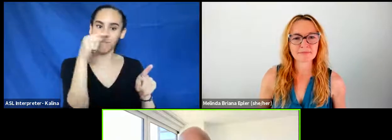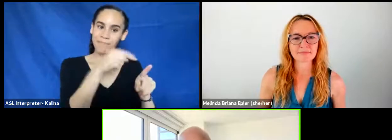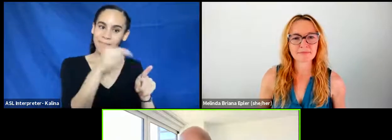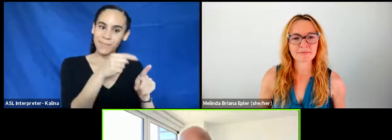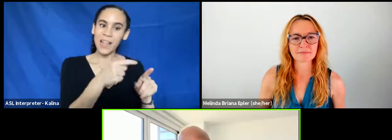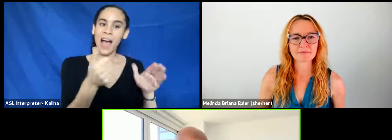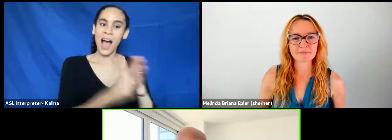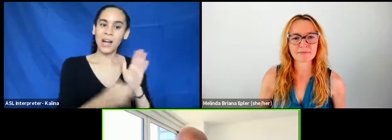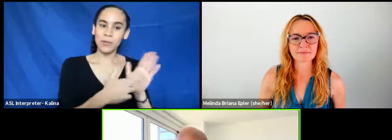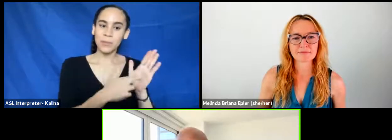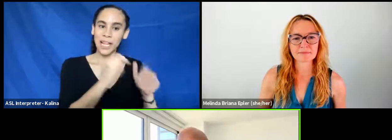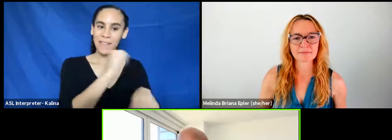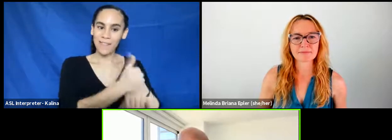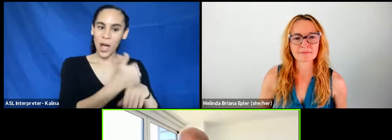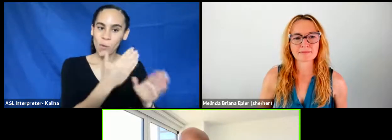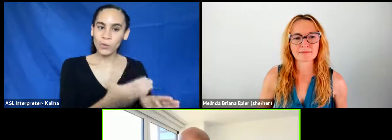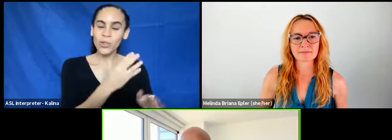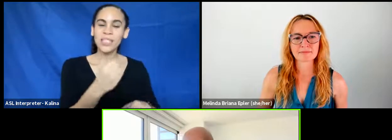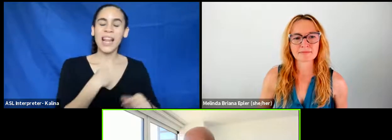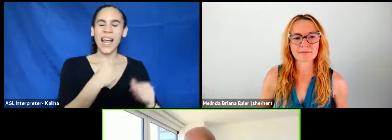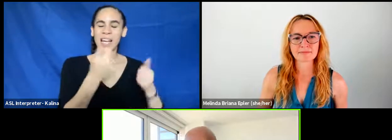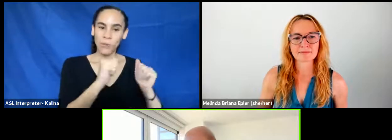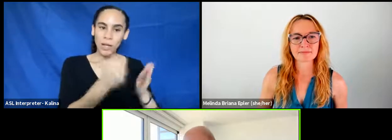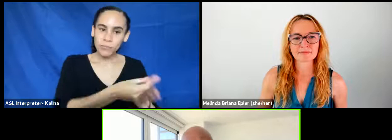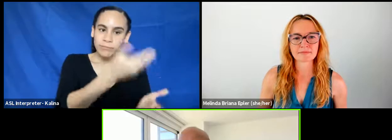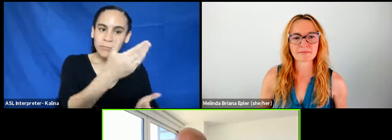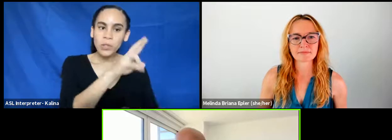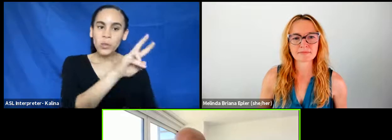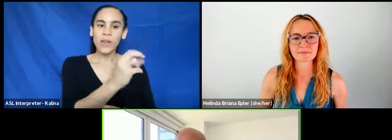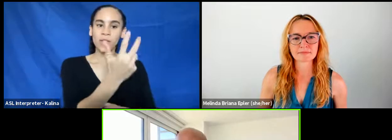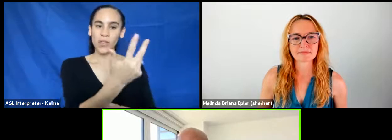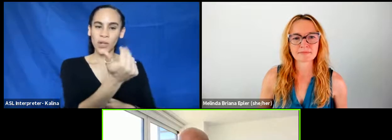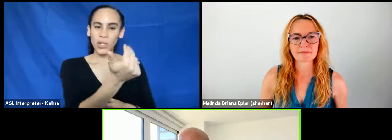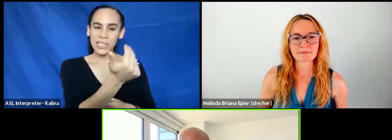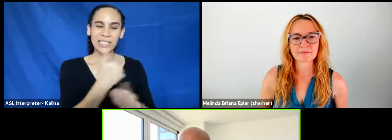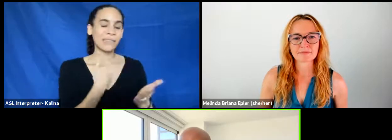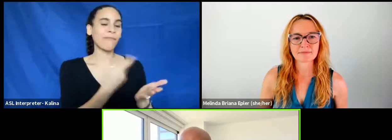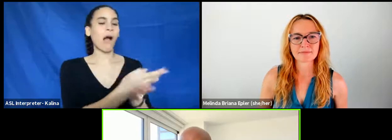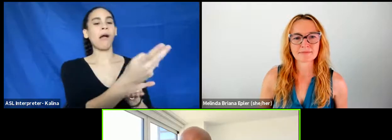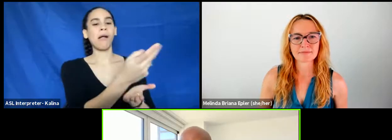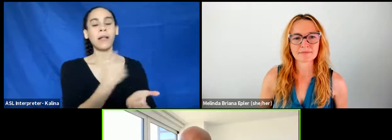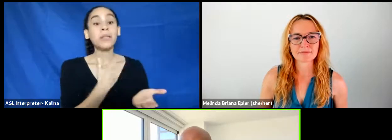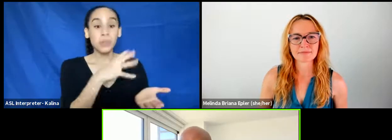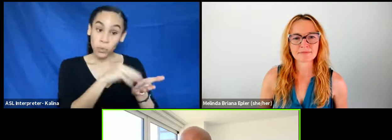raise a venture fund in 2013, failed at that. I learned a lot,